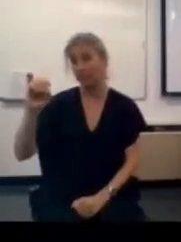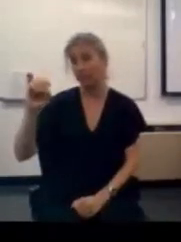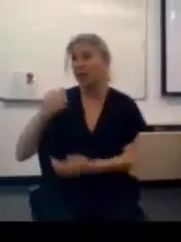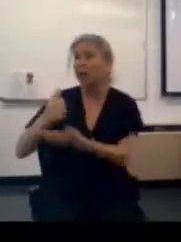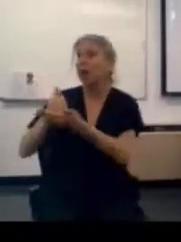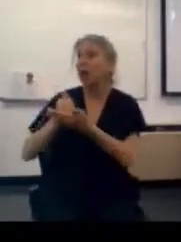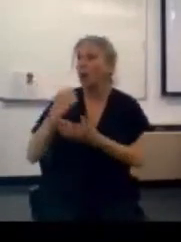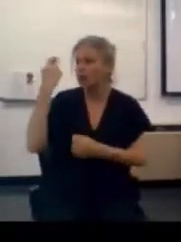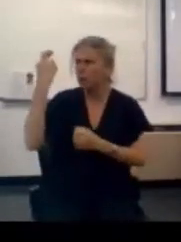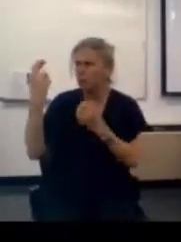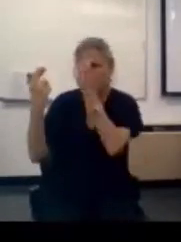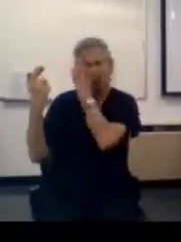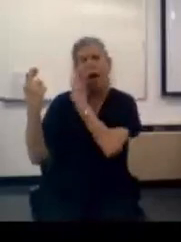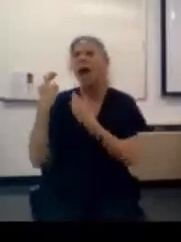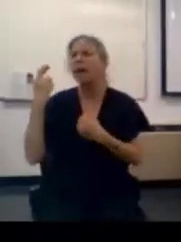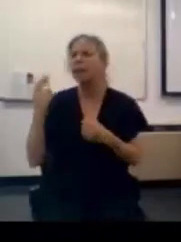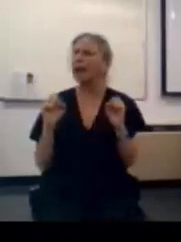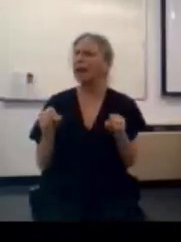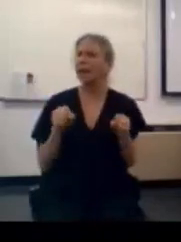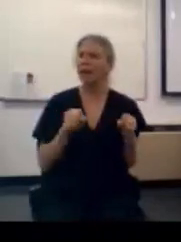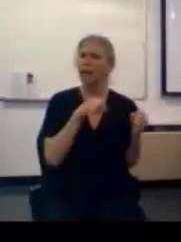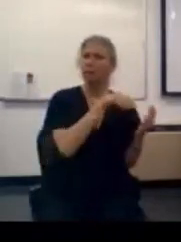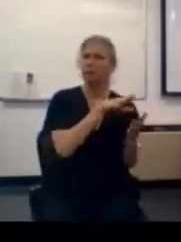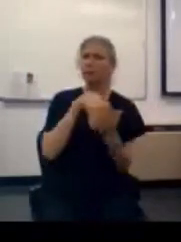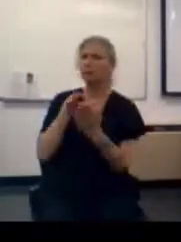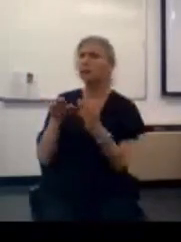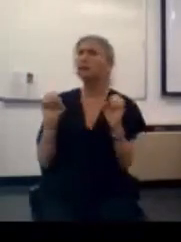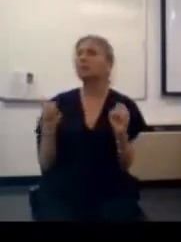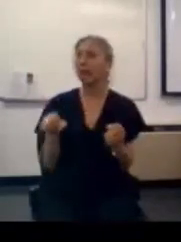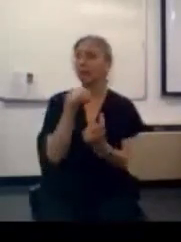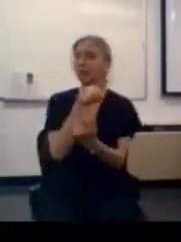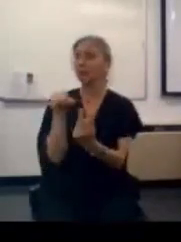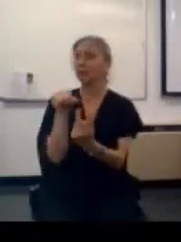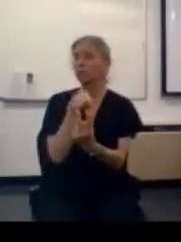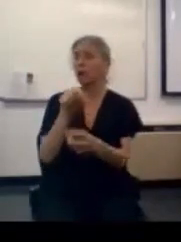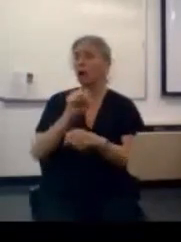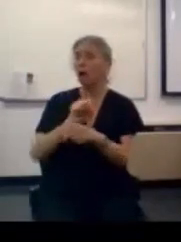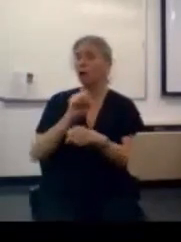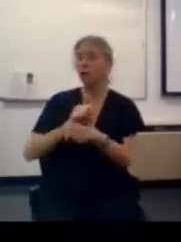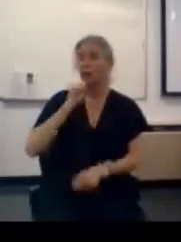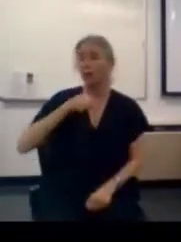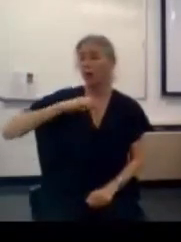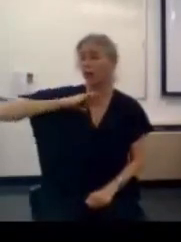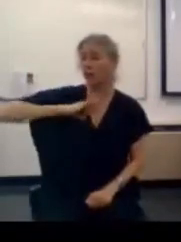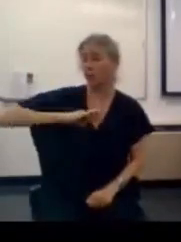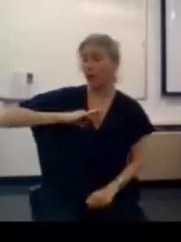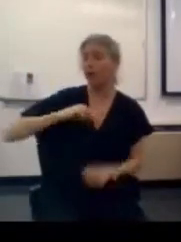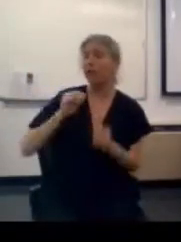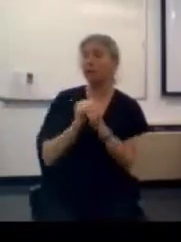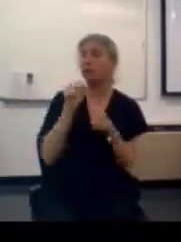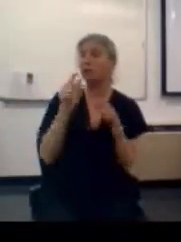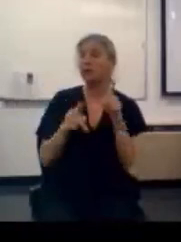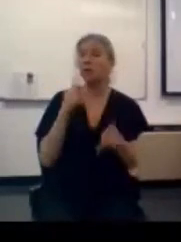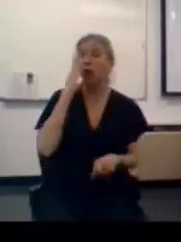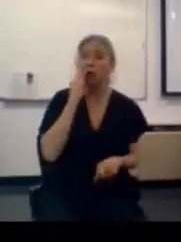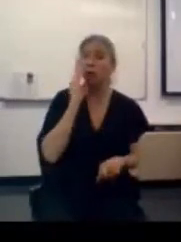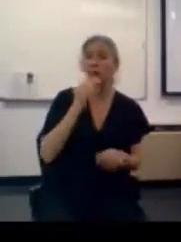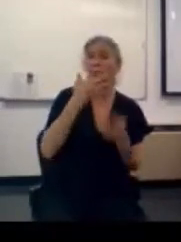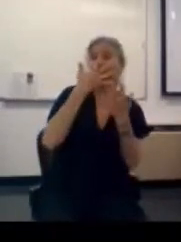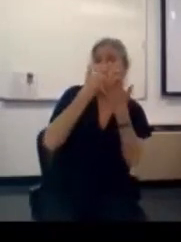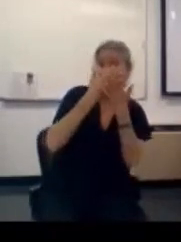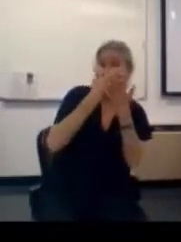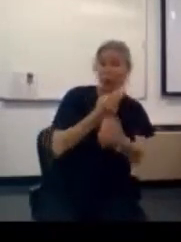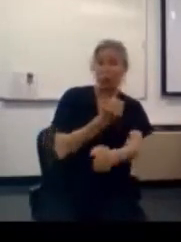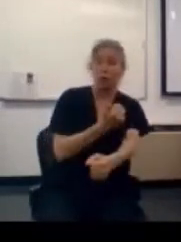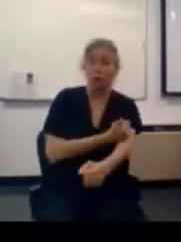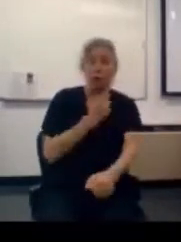organization. And it has helped me to realize that I can do it in a couple of ways. I've done some work in the not-for-profit with ex-offenders and